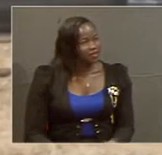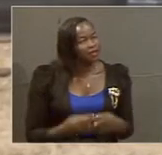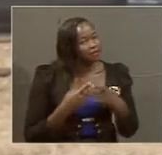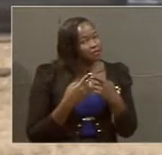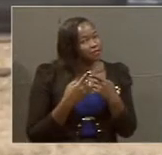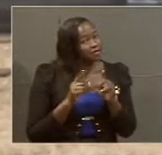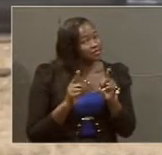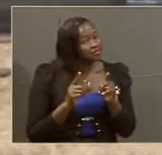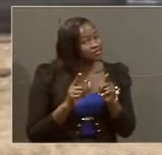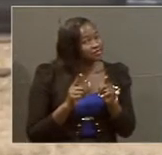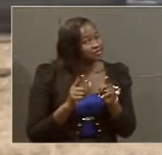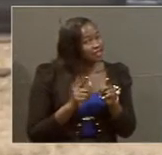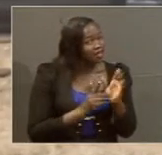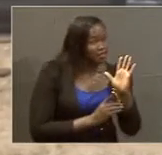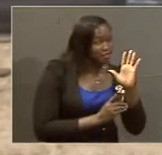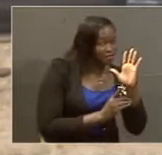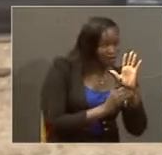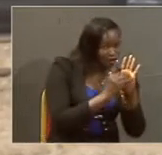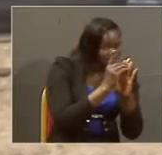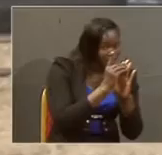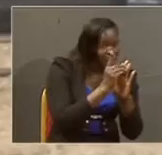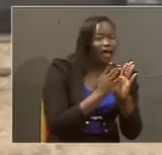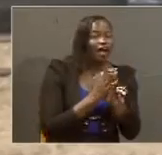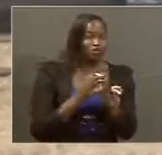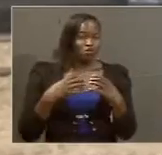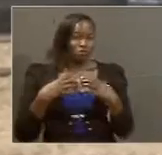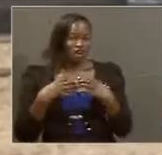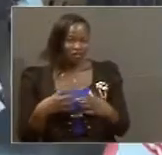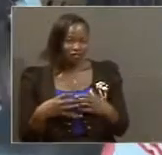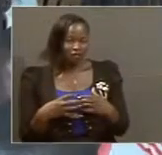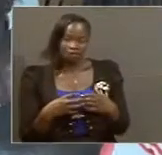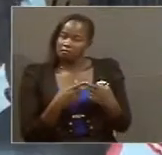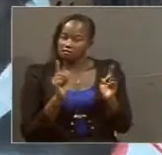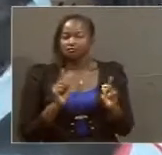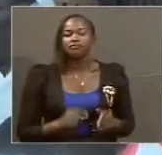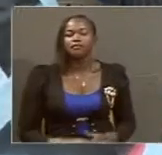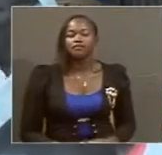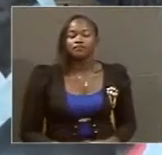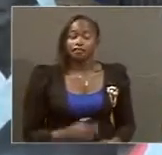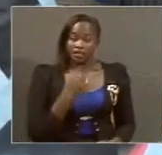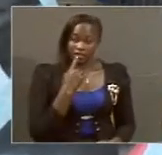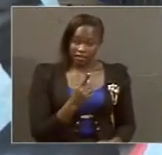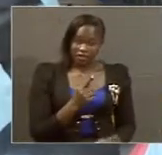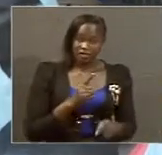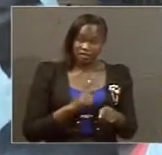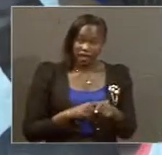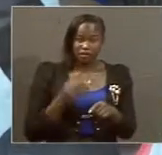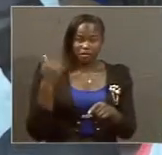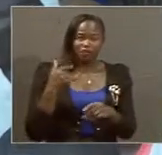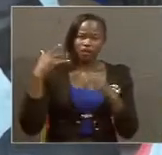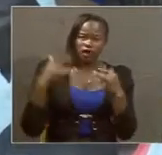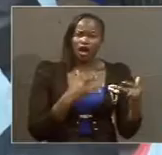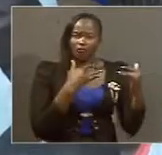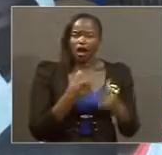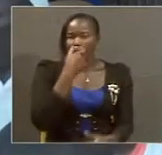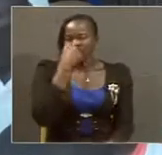there is a difference between development and wealth. He said that even when fighting Idi Amin, some